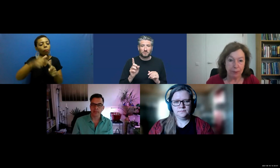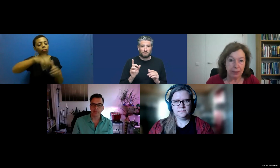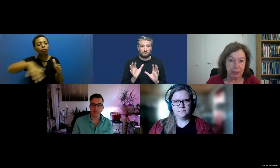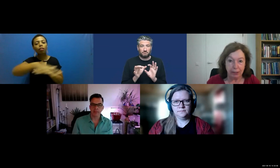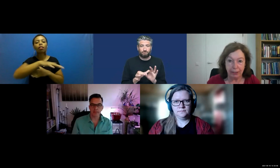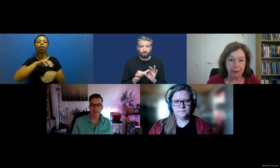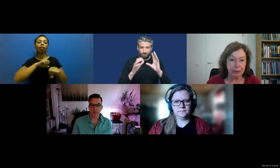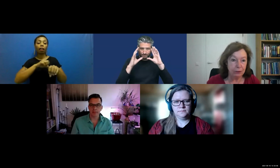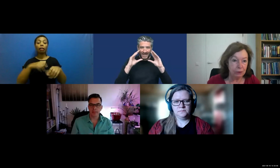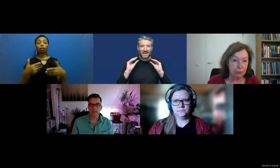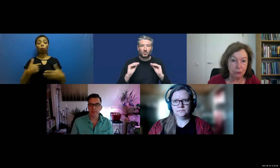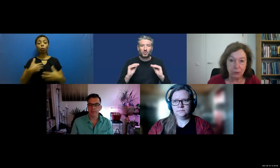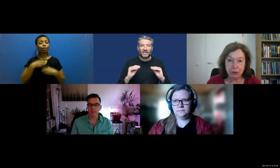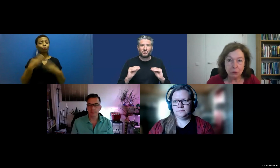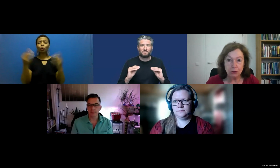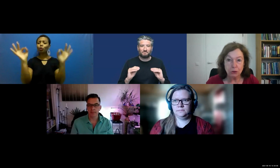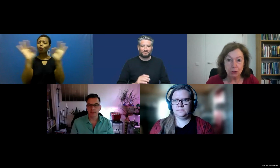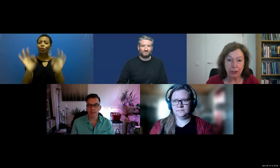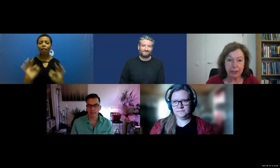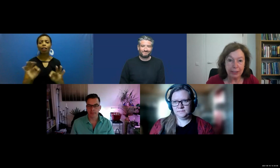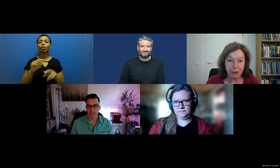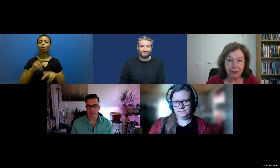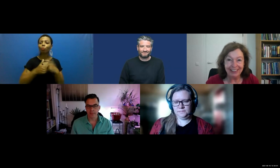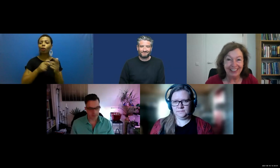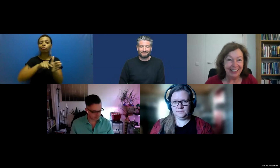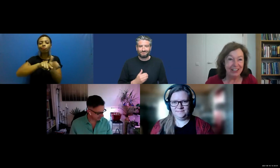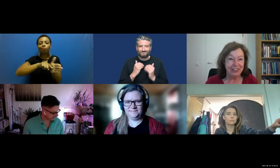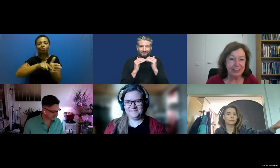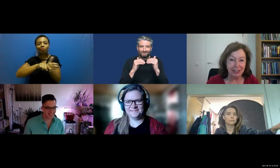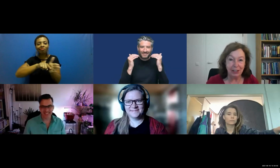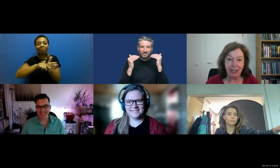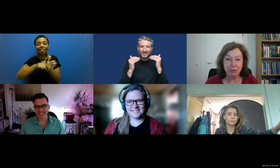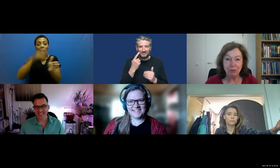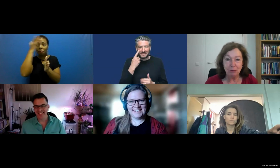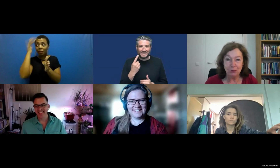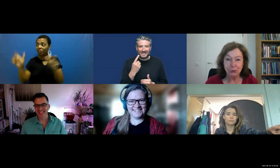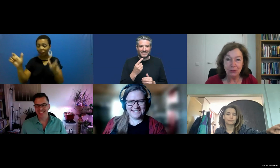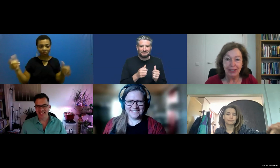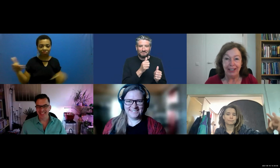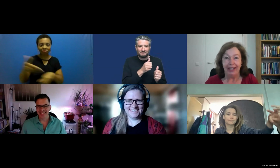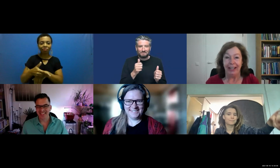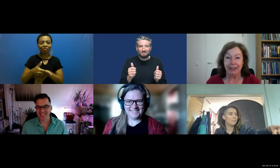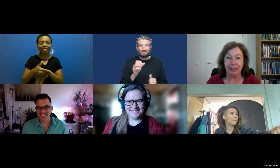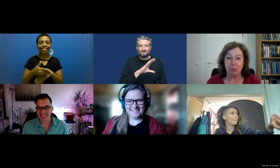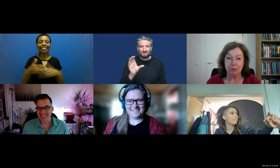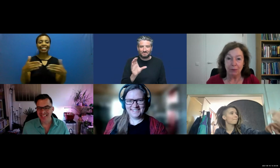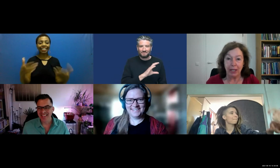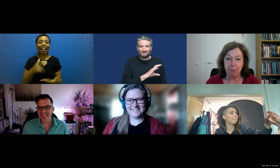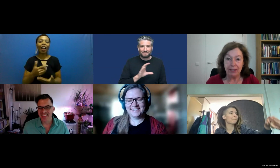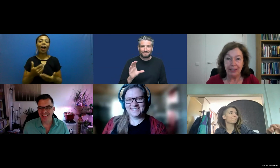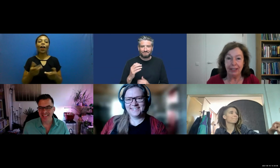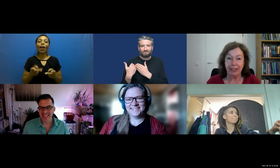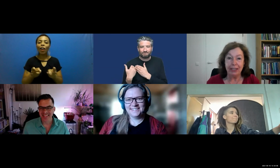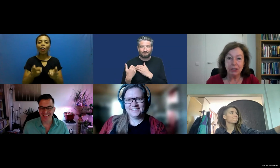very happy that the researchers are here still alive for you. And I'm